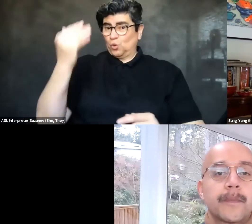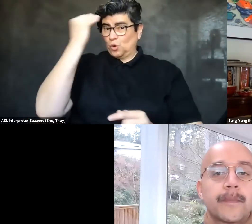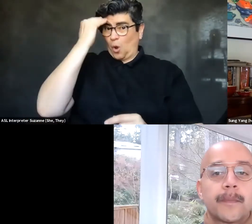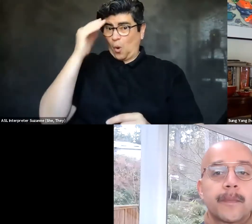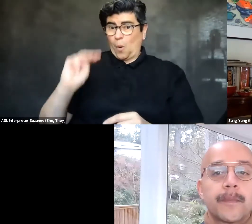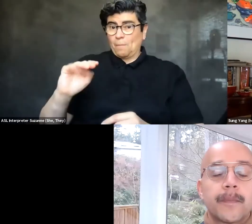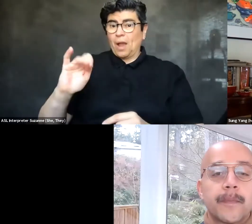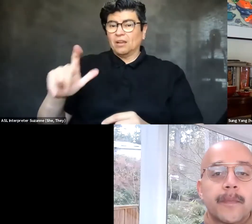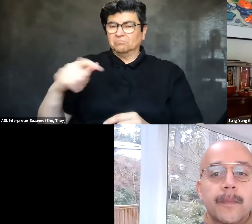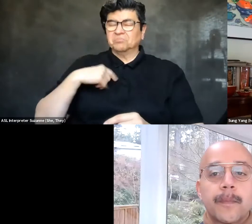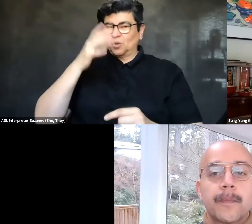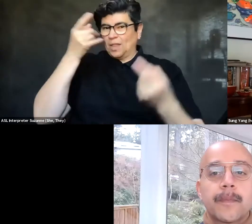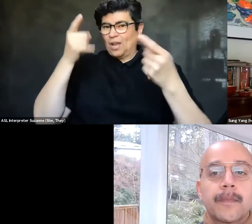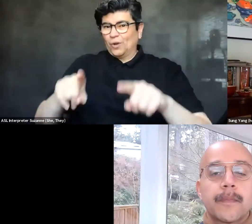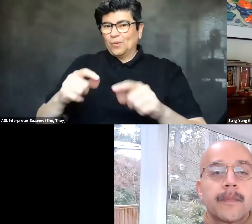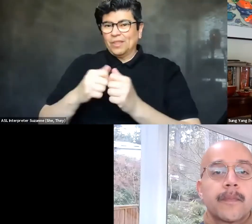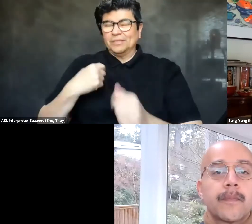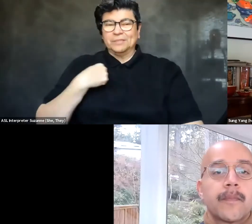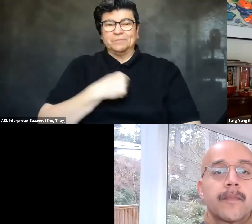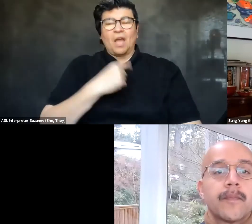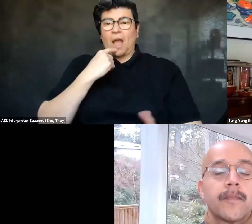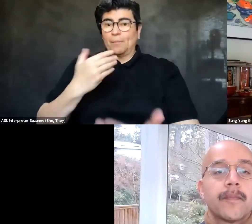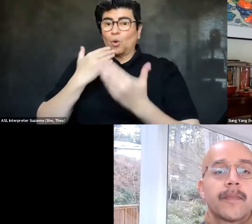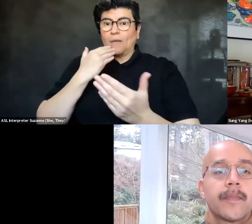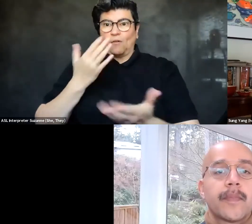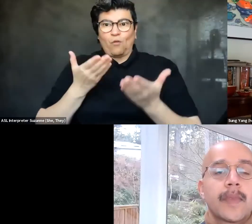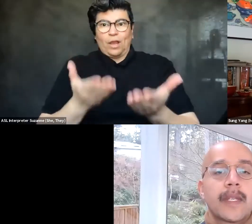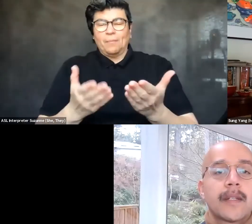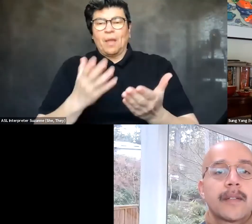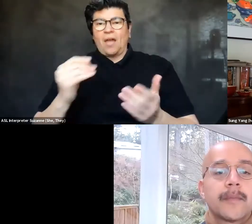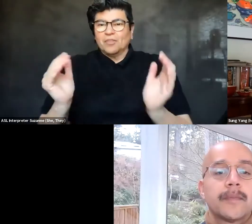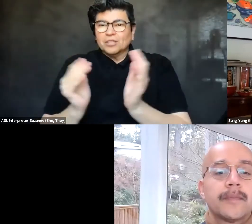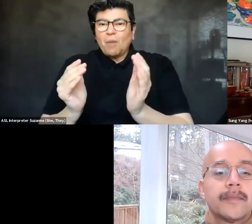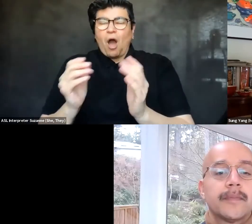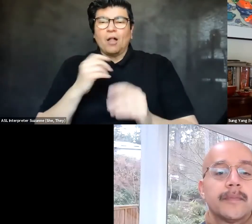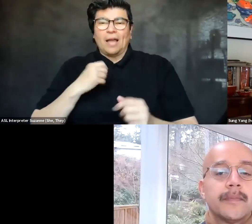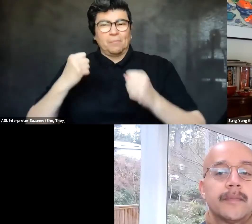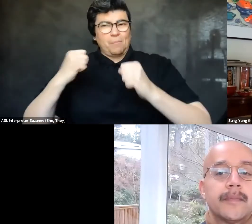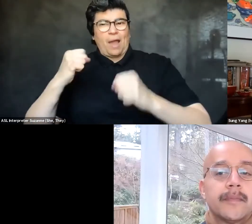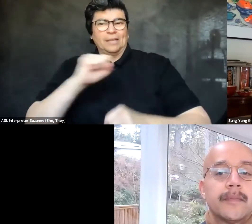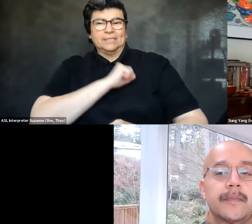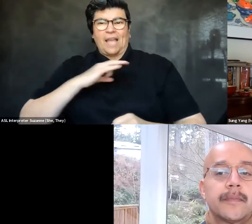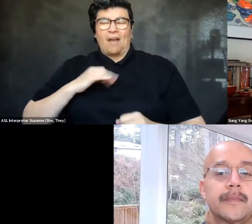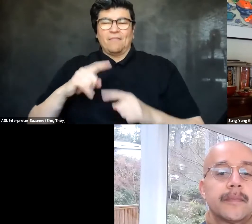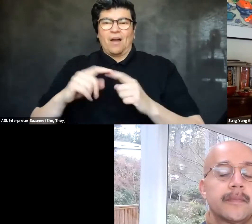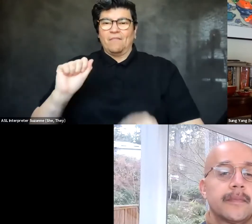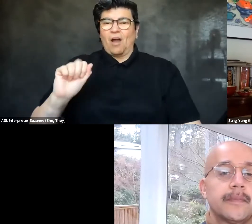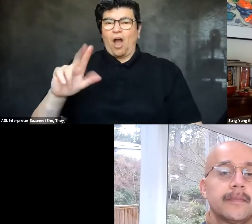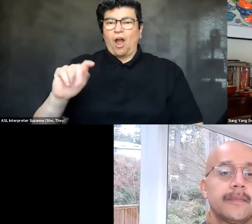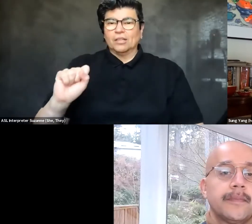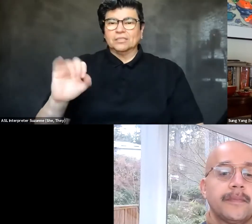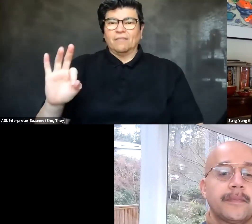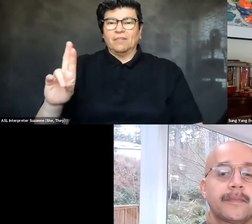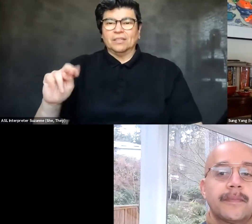will agree. I am grateful for him and the small but mighty staff of ArtsFund. So with that, I